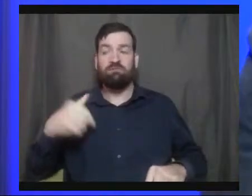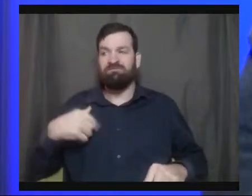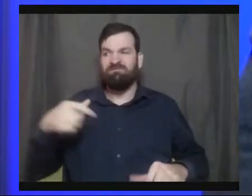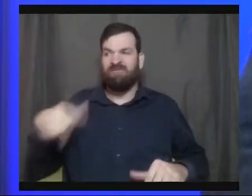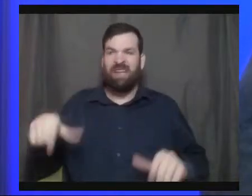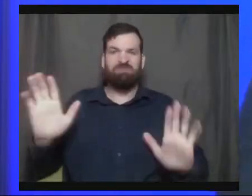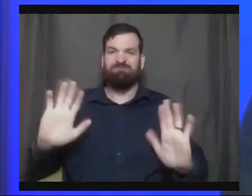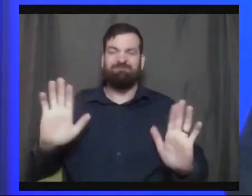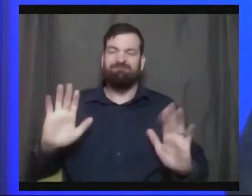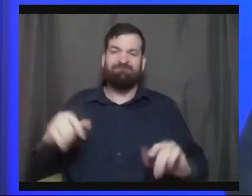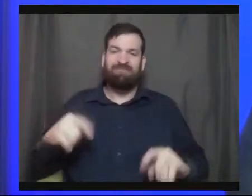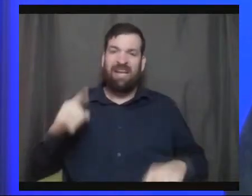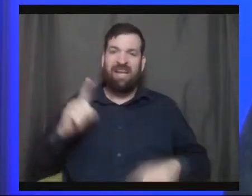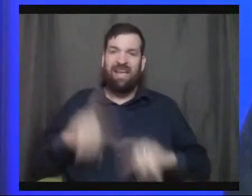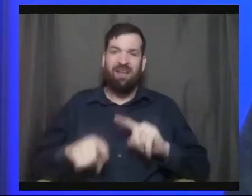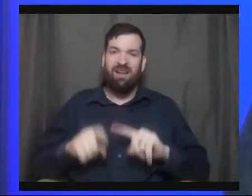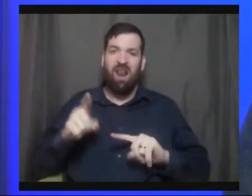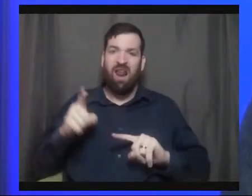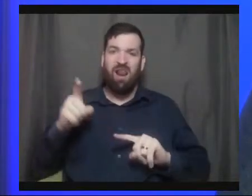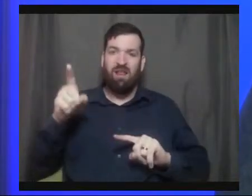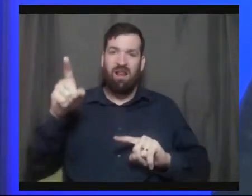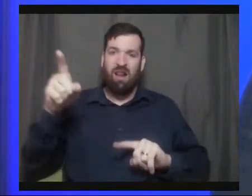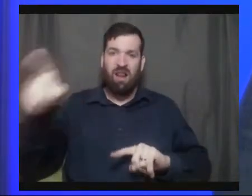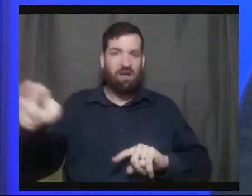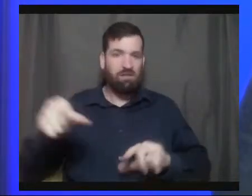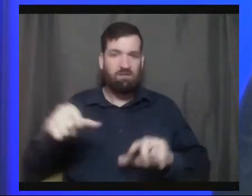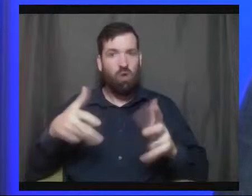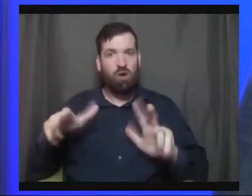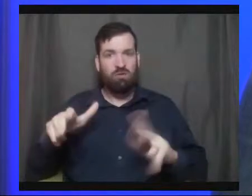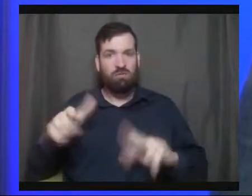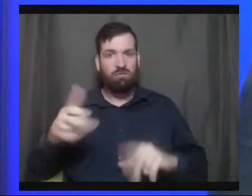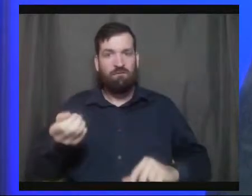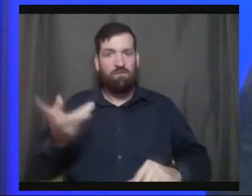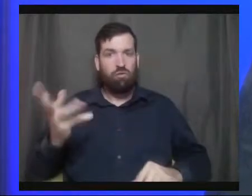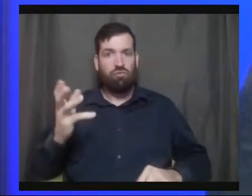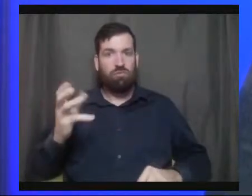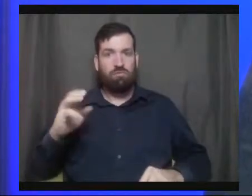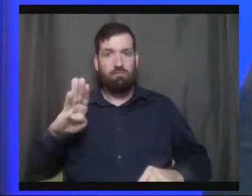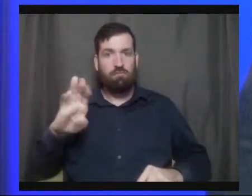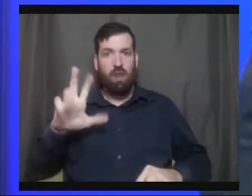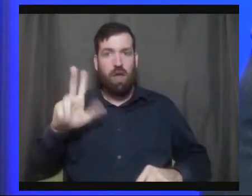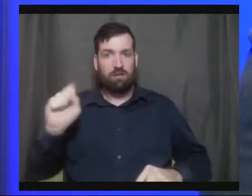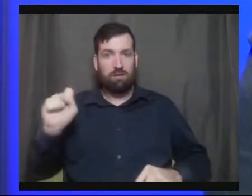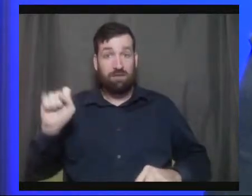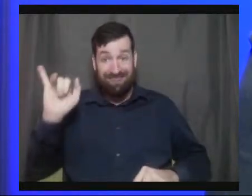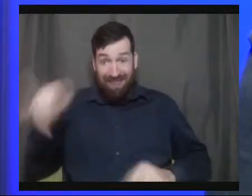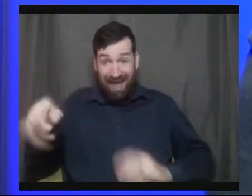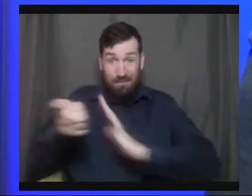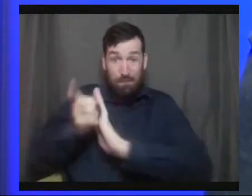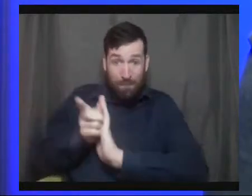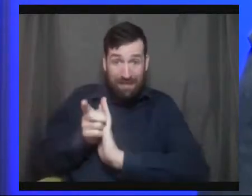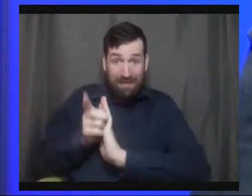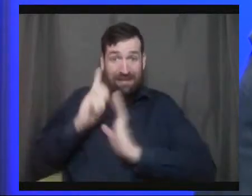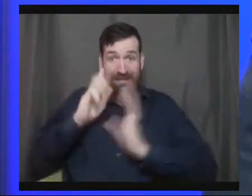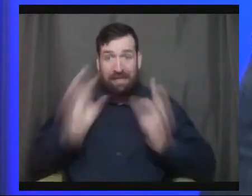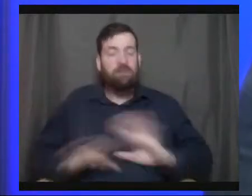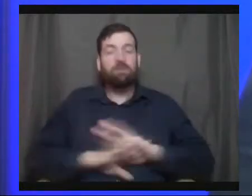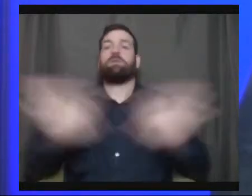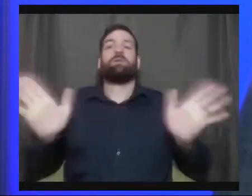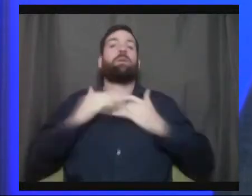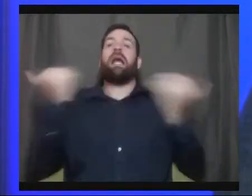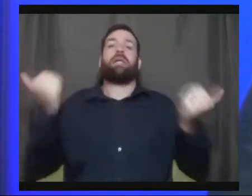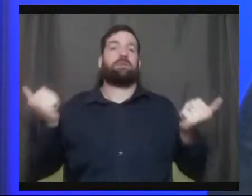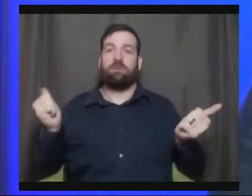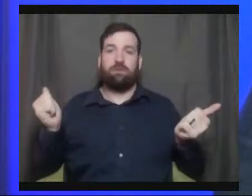make it that far. And it was literally that moment that I decided that's it. I'm done. I'm